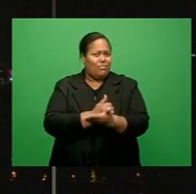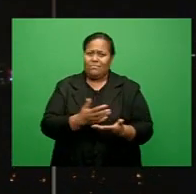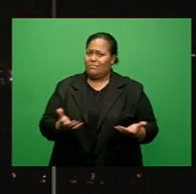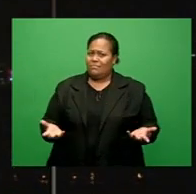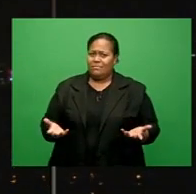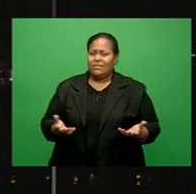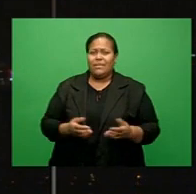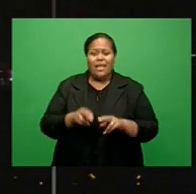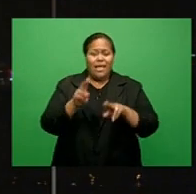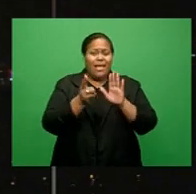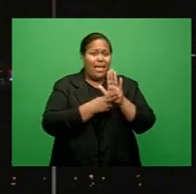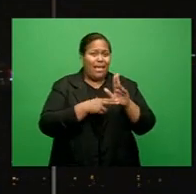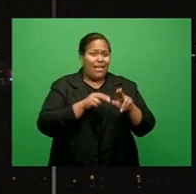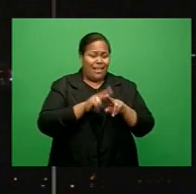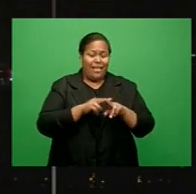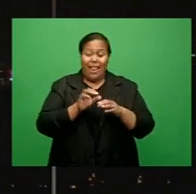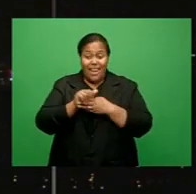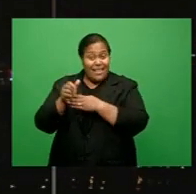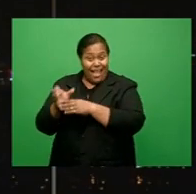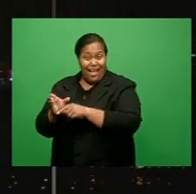in 2016,